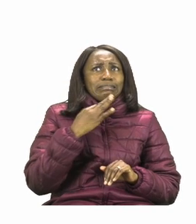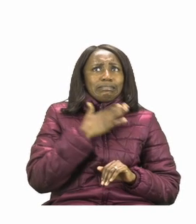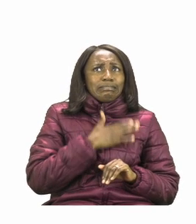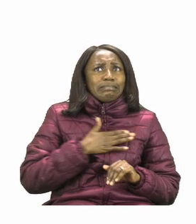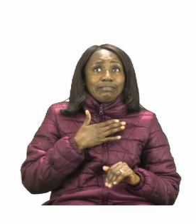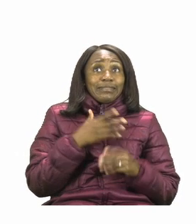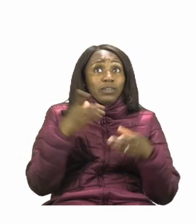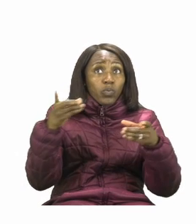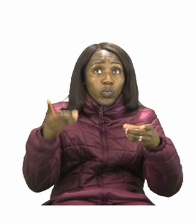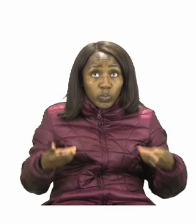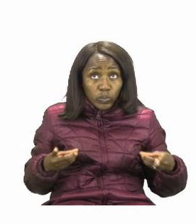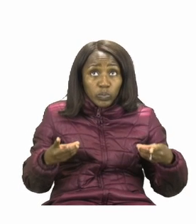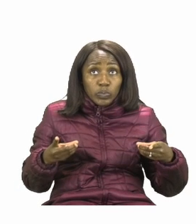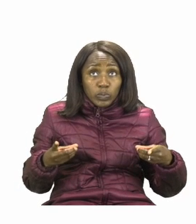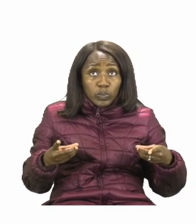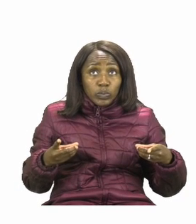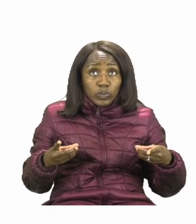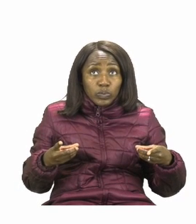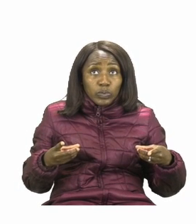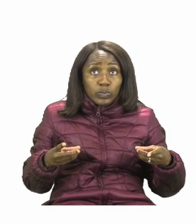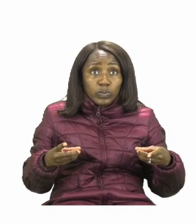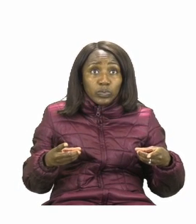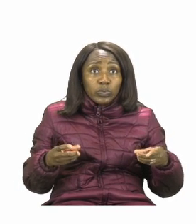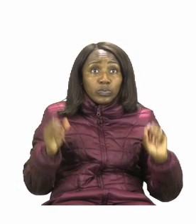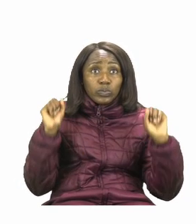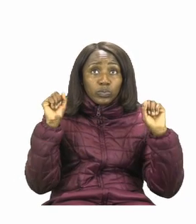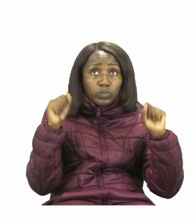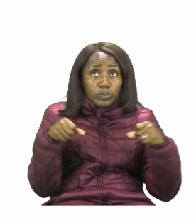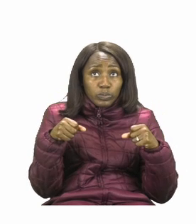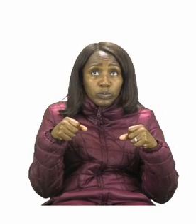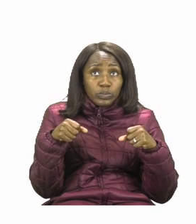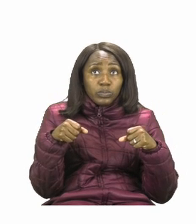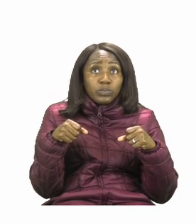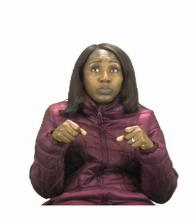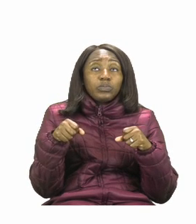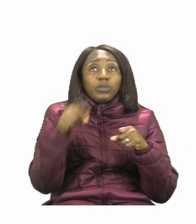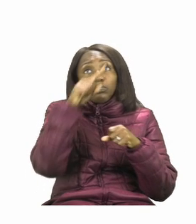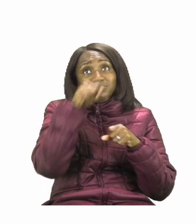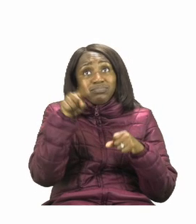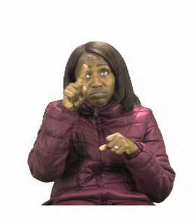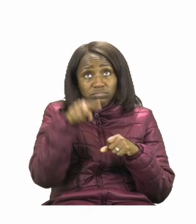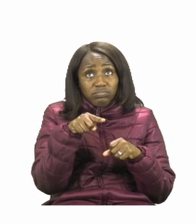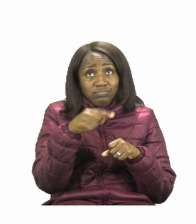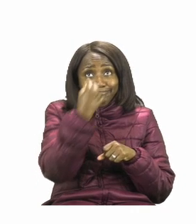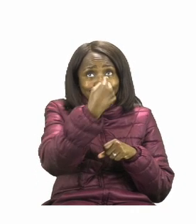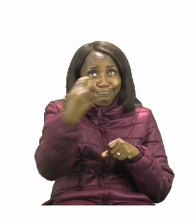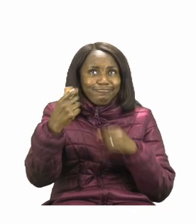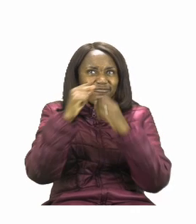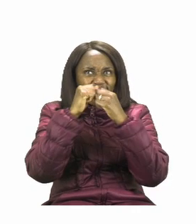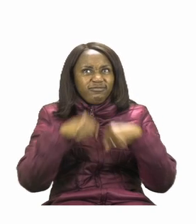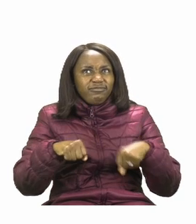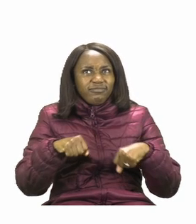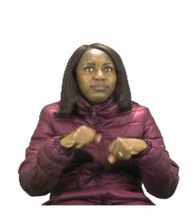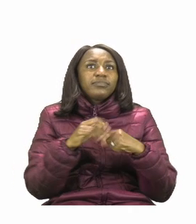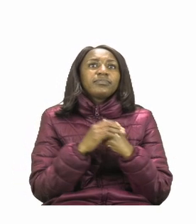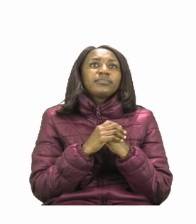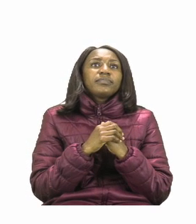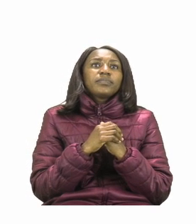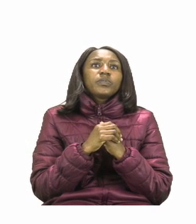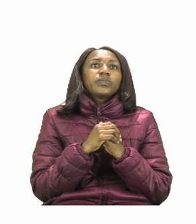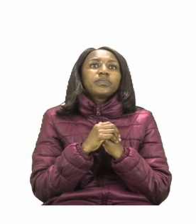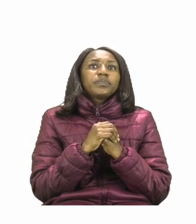sure that every single fire alarm works. But if you think, oh, just one fire alarm, it